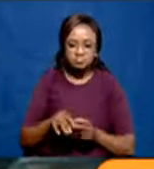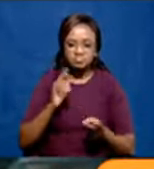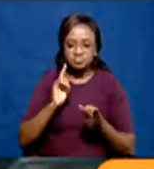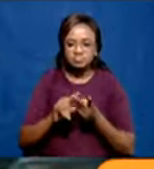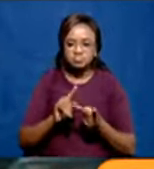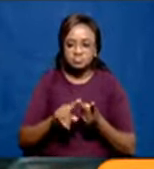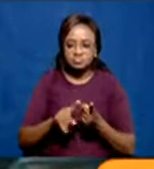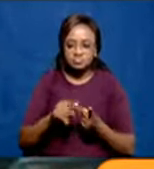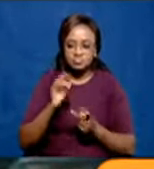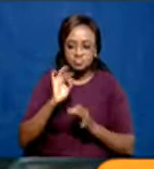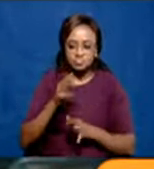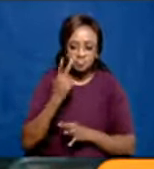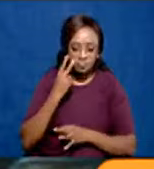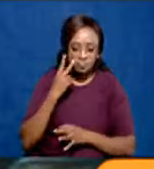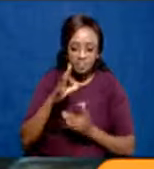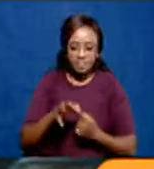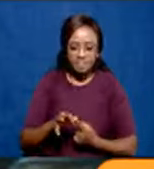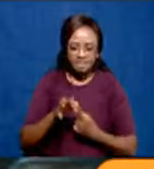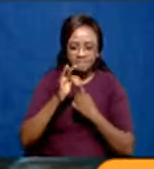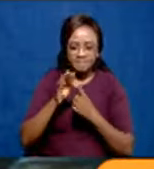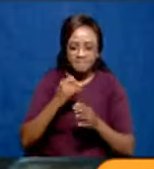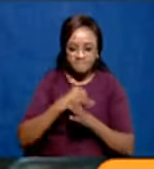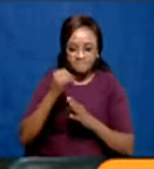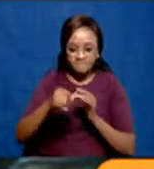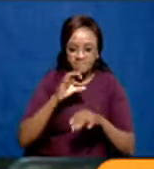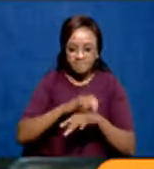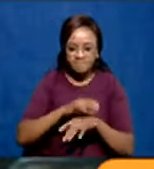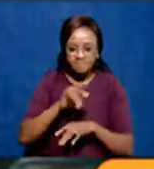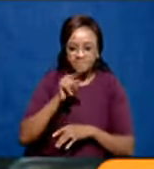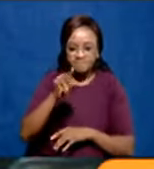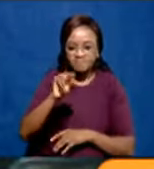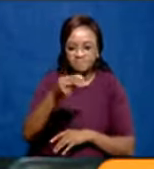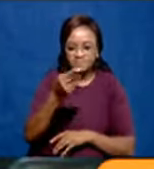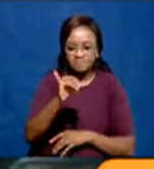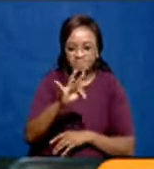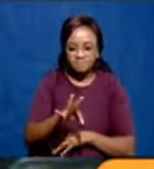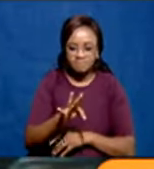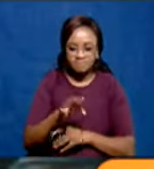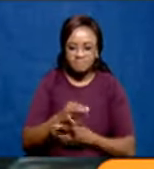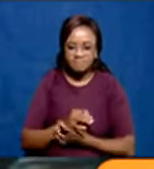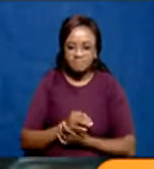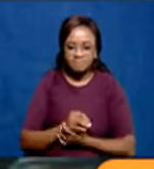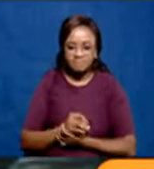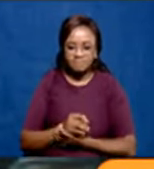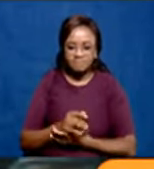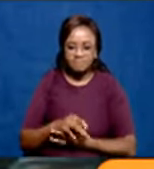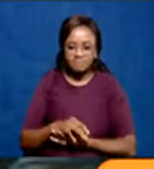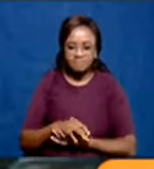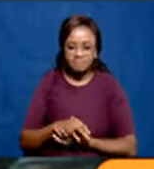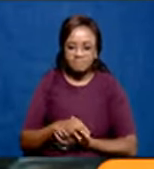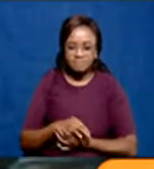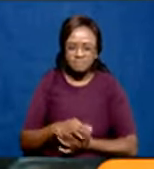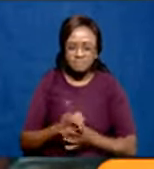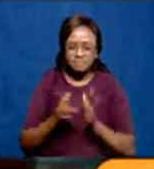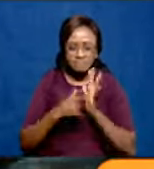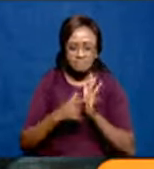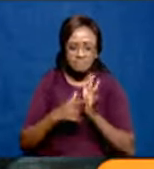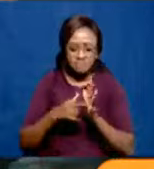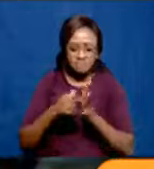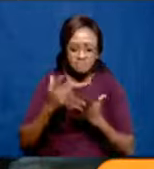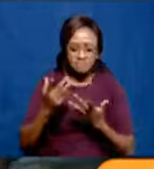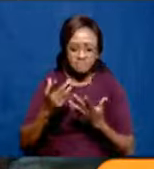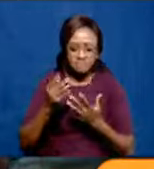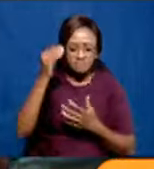aspect of the special coverages that were there in NHIF, that is the EduAfya, which was